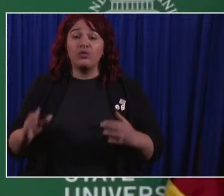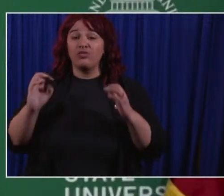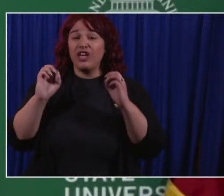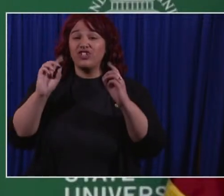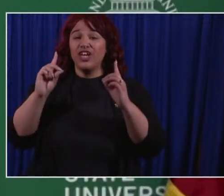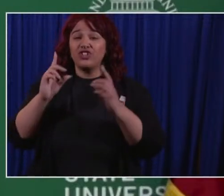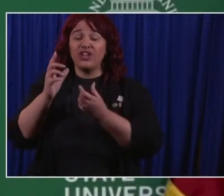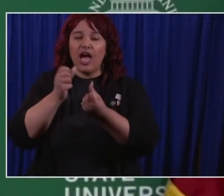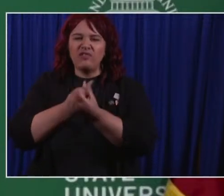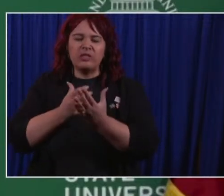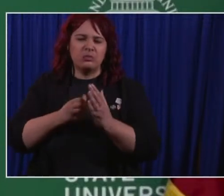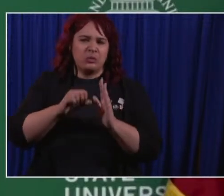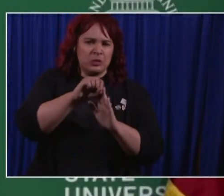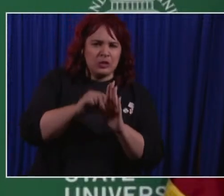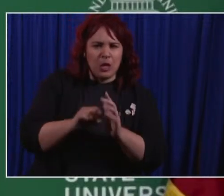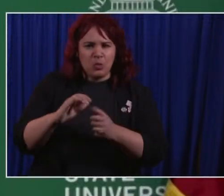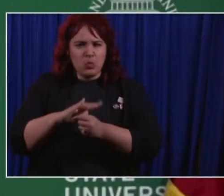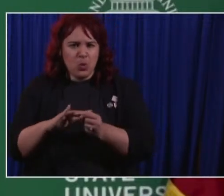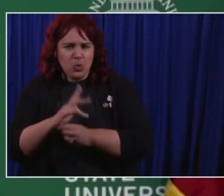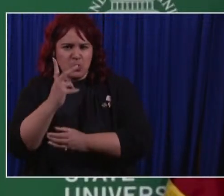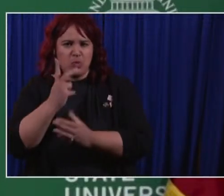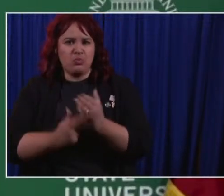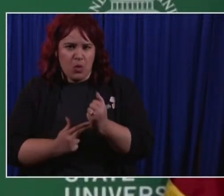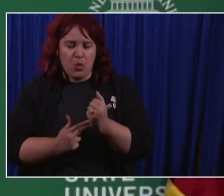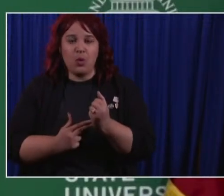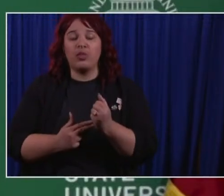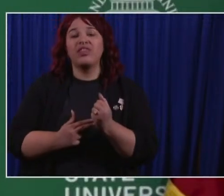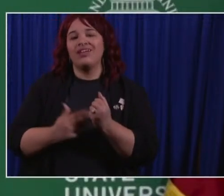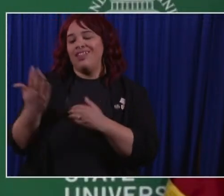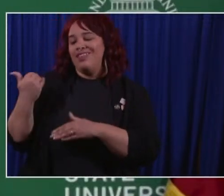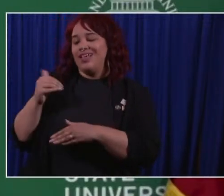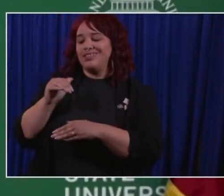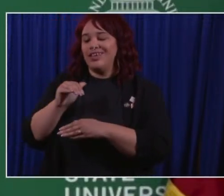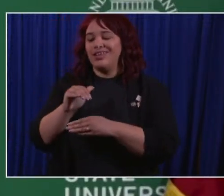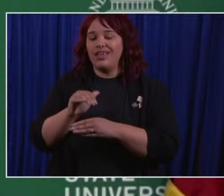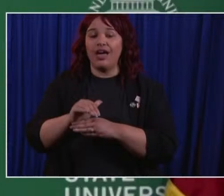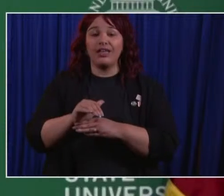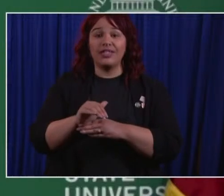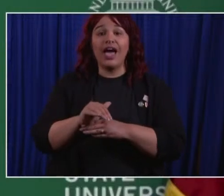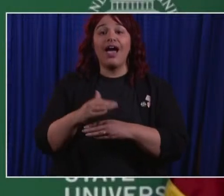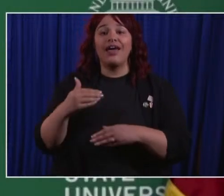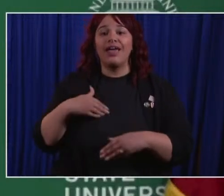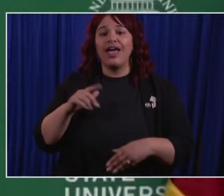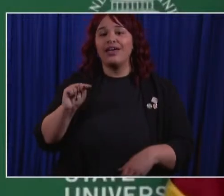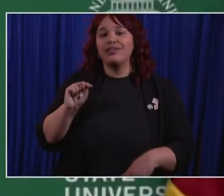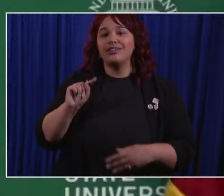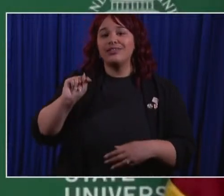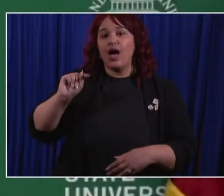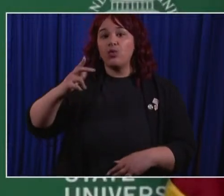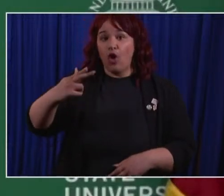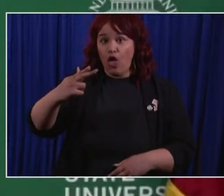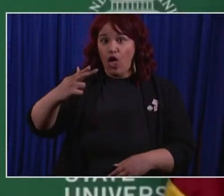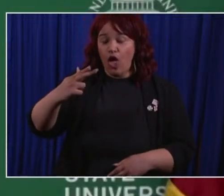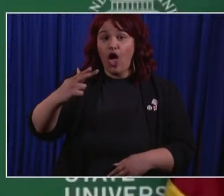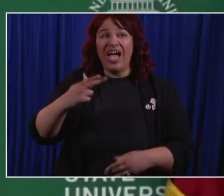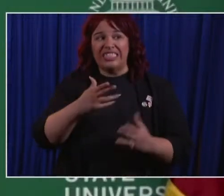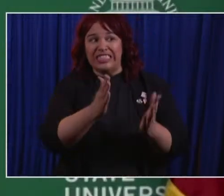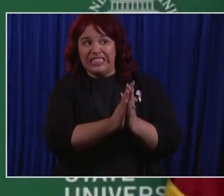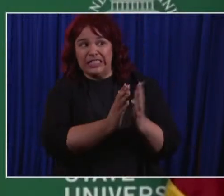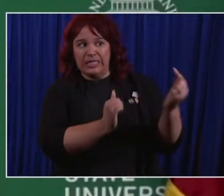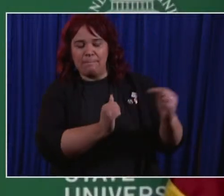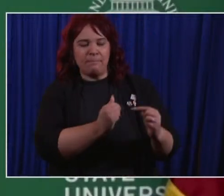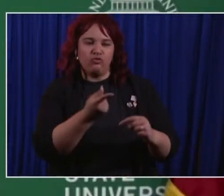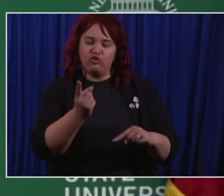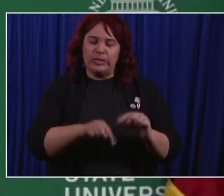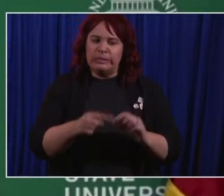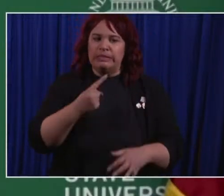were disappointed that you weren't able to attend last night's town hall on abolishing HB 70. Where do you stand on